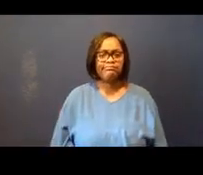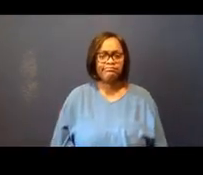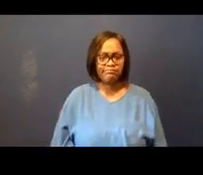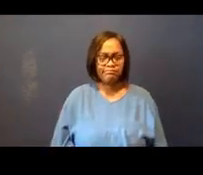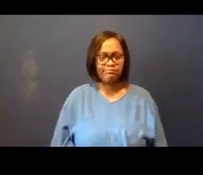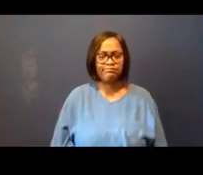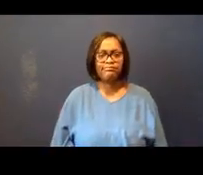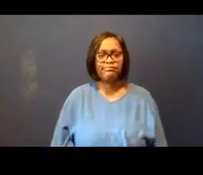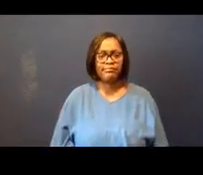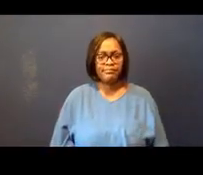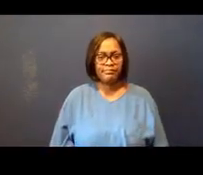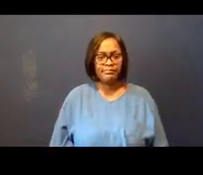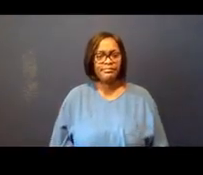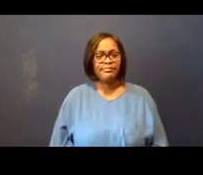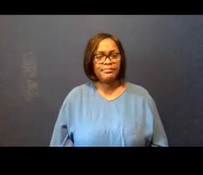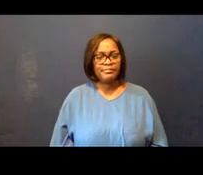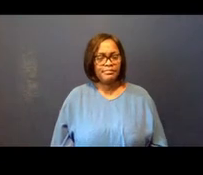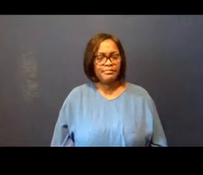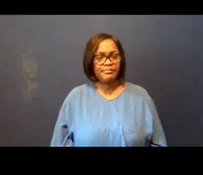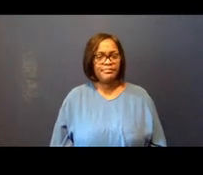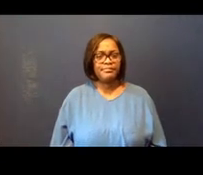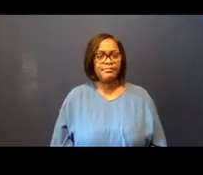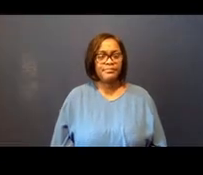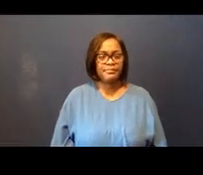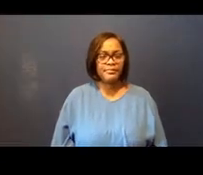impact of this